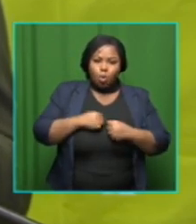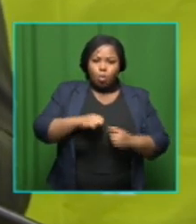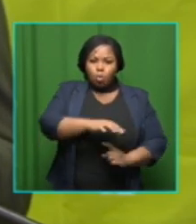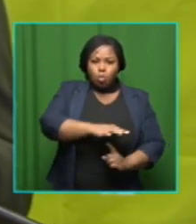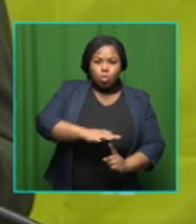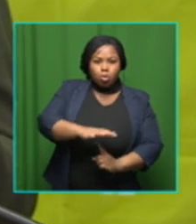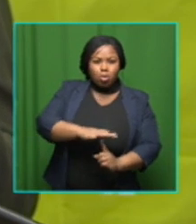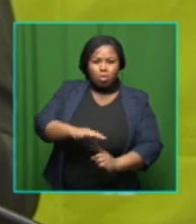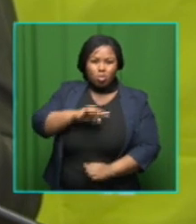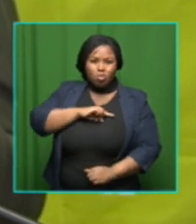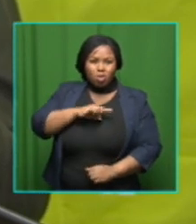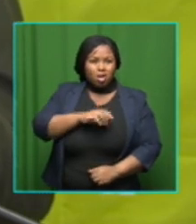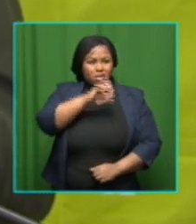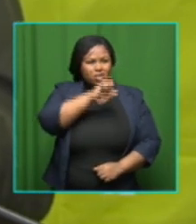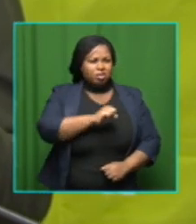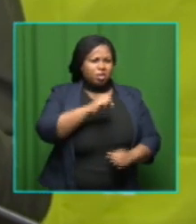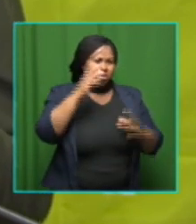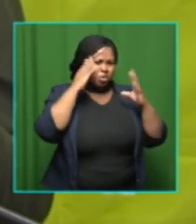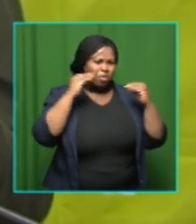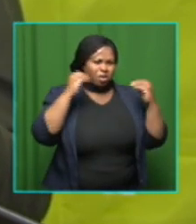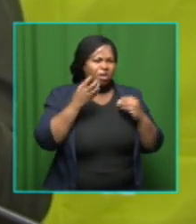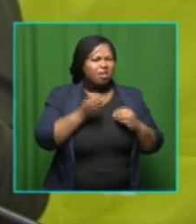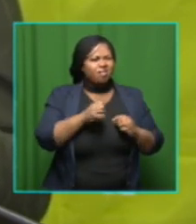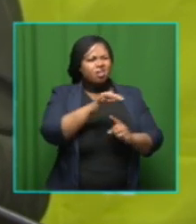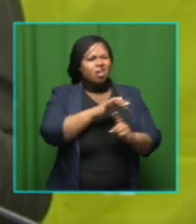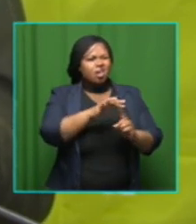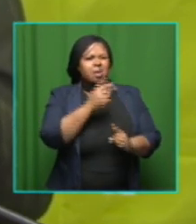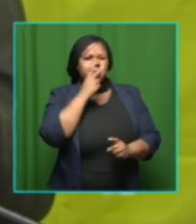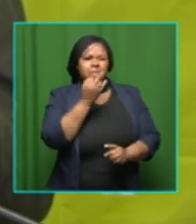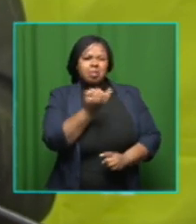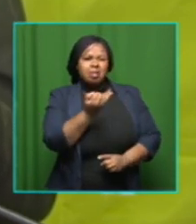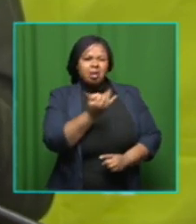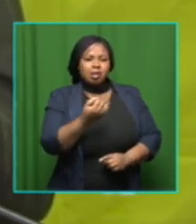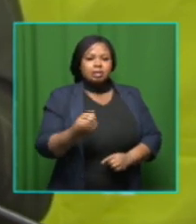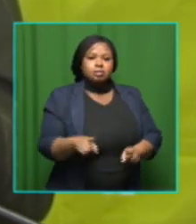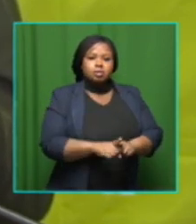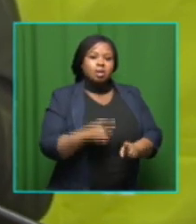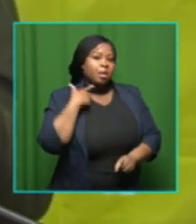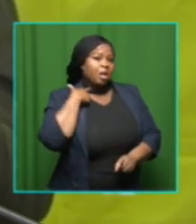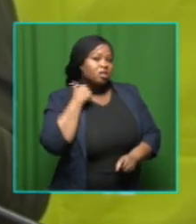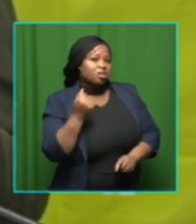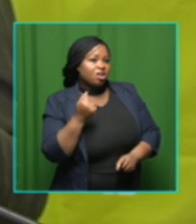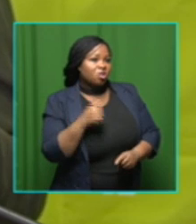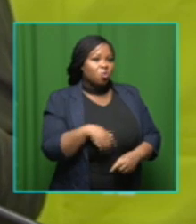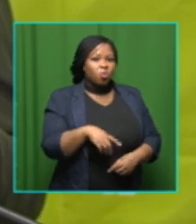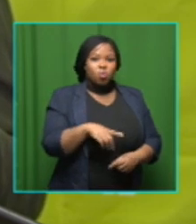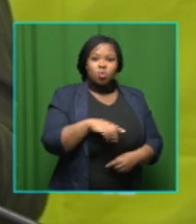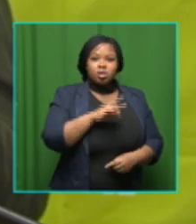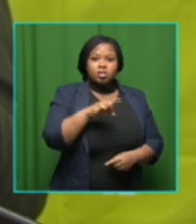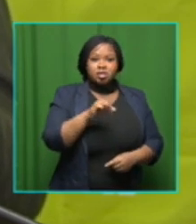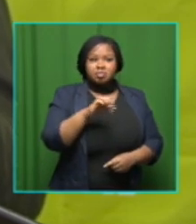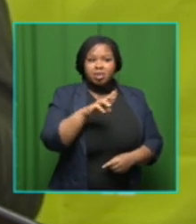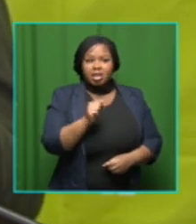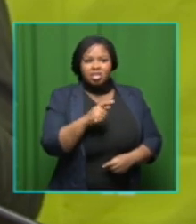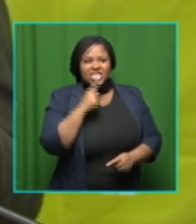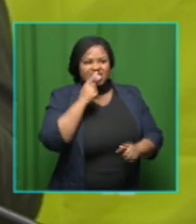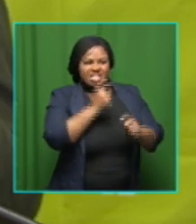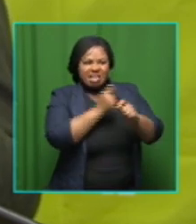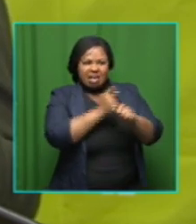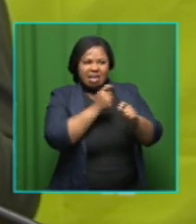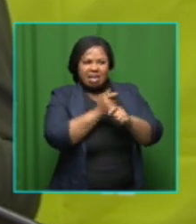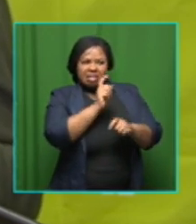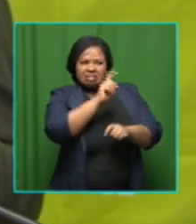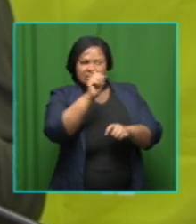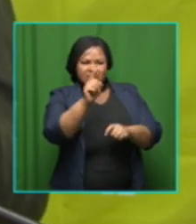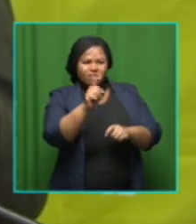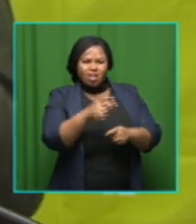I don't think South Korea, they have an area that looks like Alexander or Diepsloot or Zandspruit. So we'll have to come up with